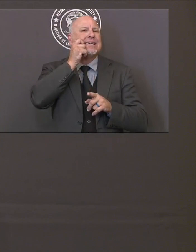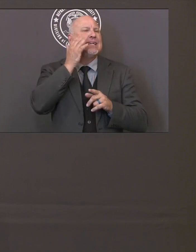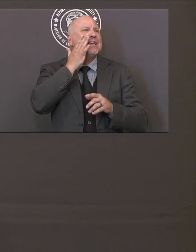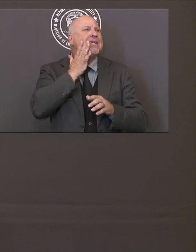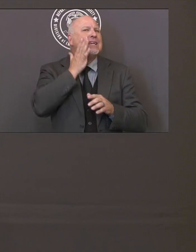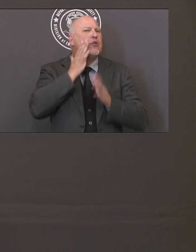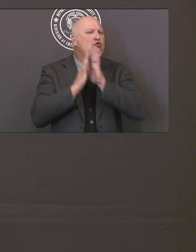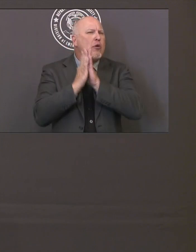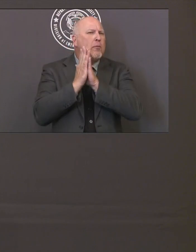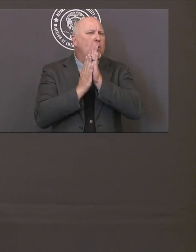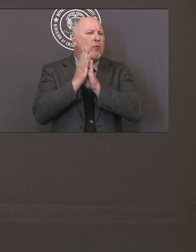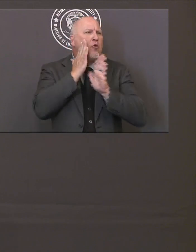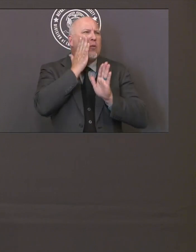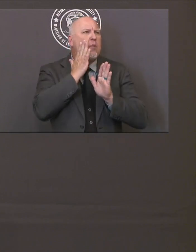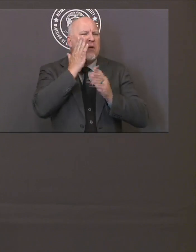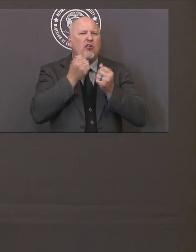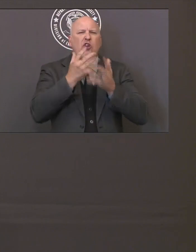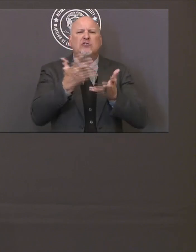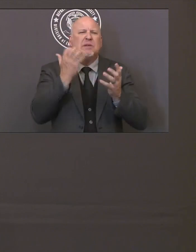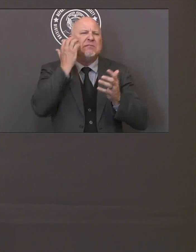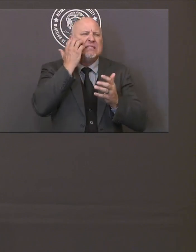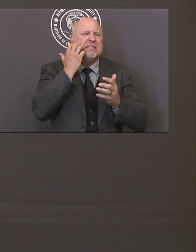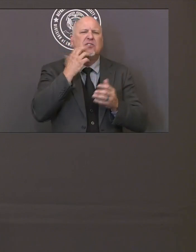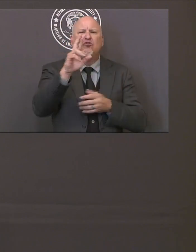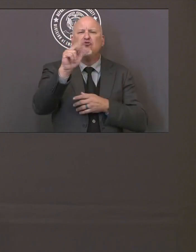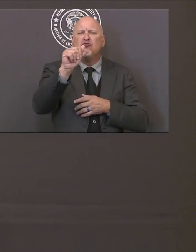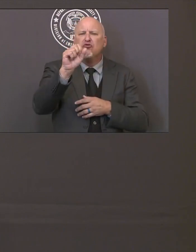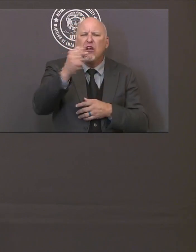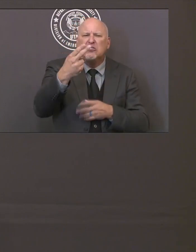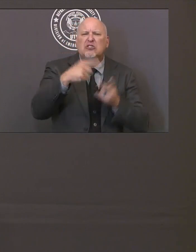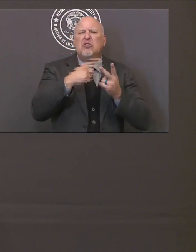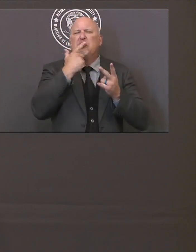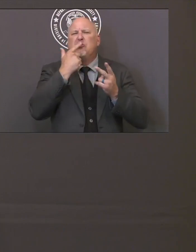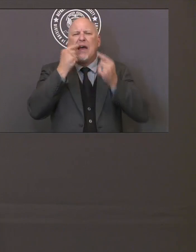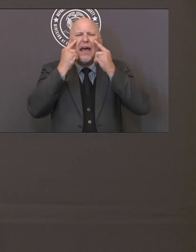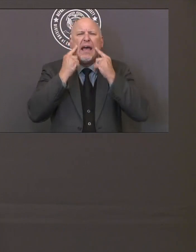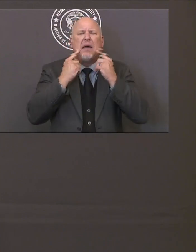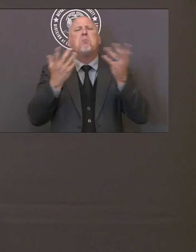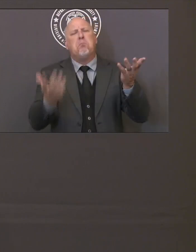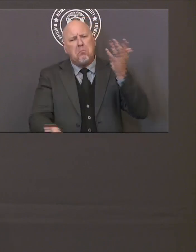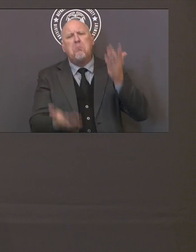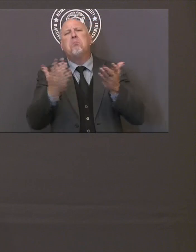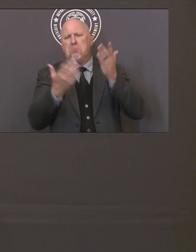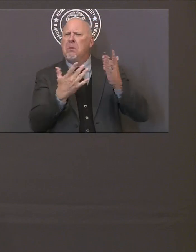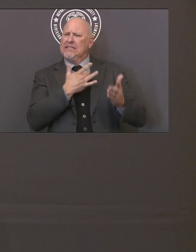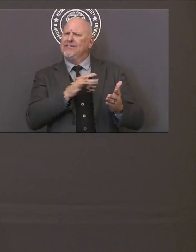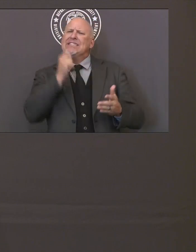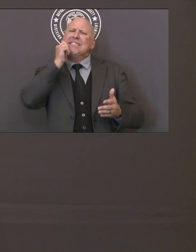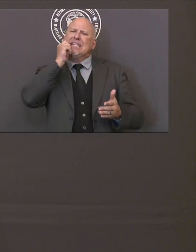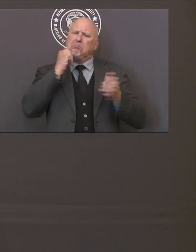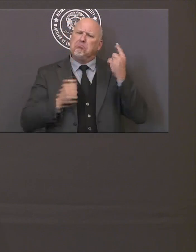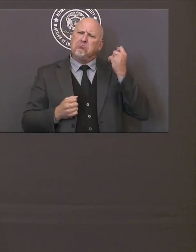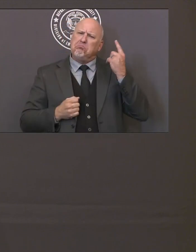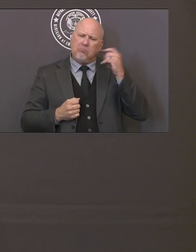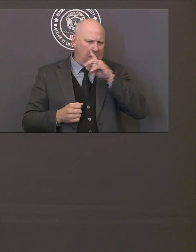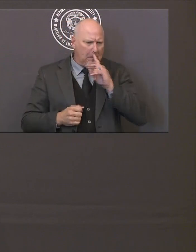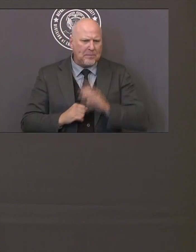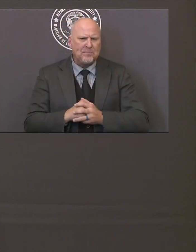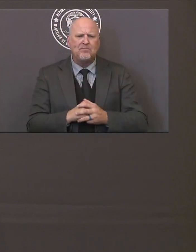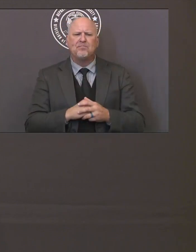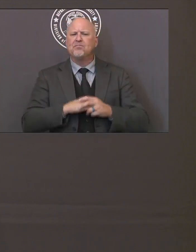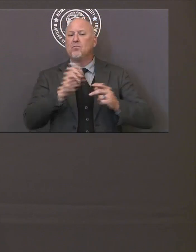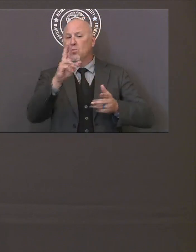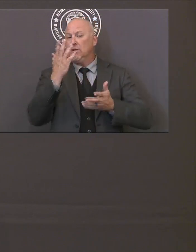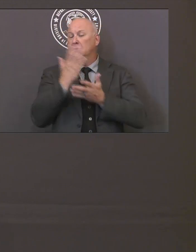respiratory system, or if you can't remove and adjust the mask yourself because of severe disability or a child under 2. Those are the only classes of people